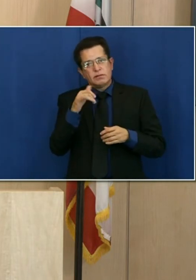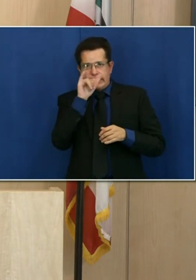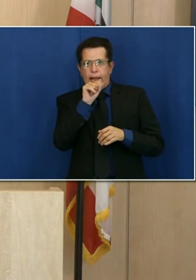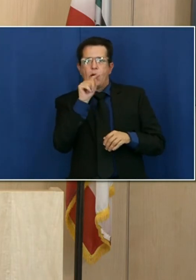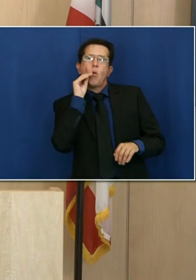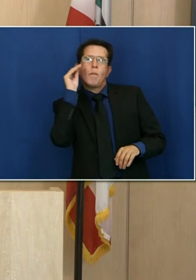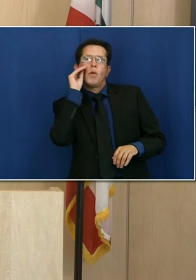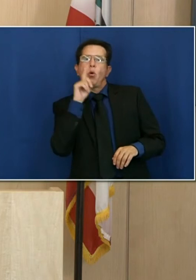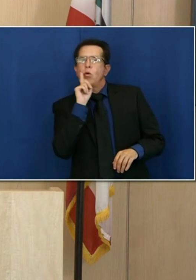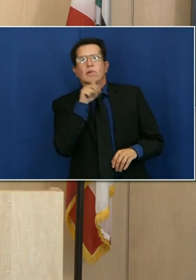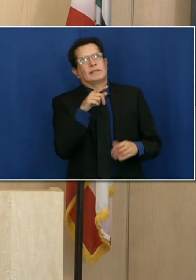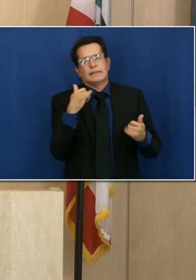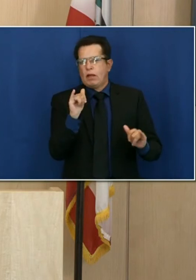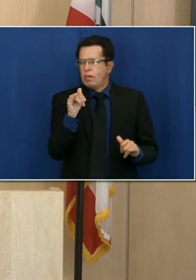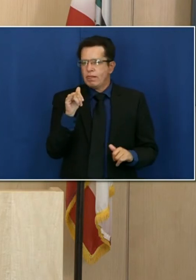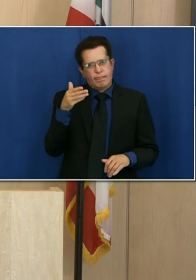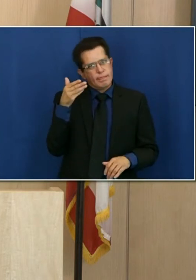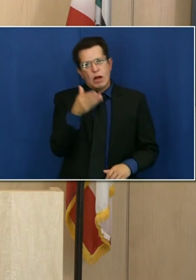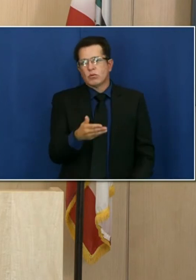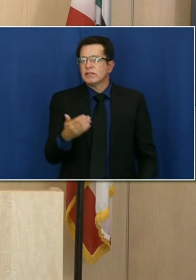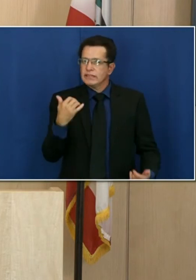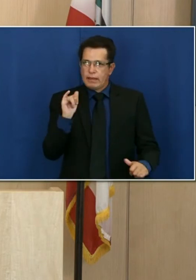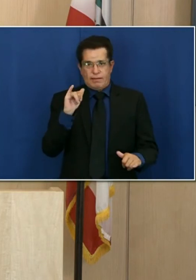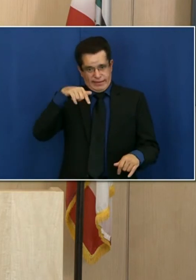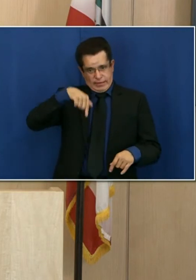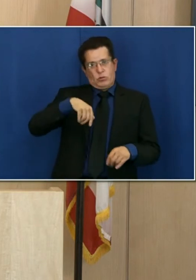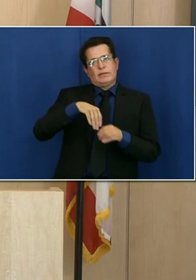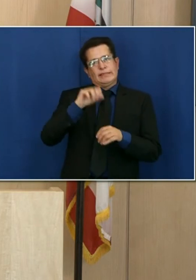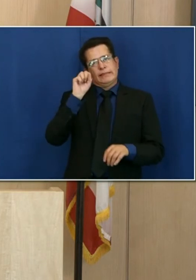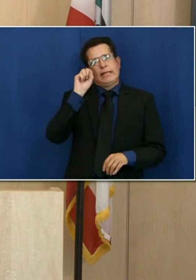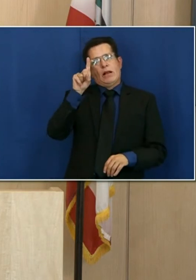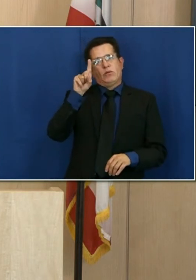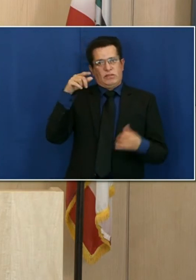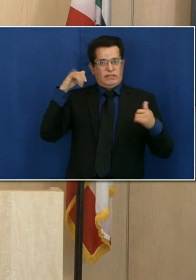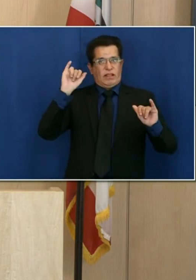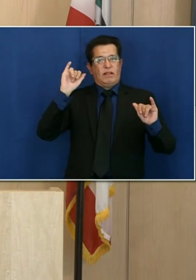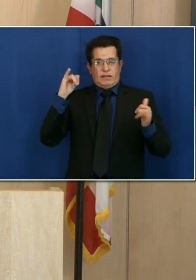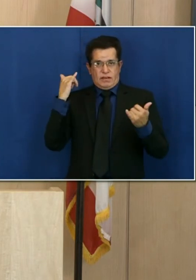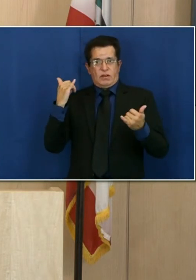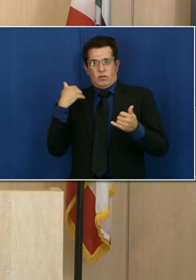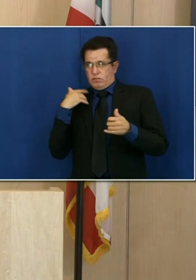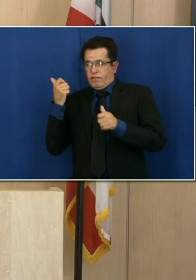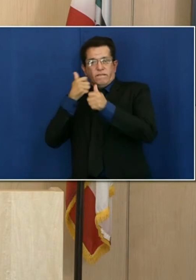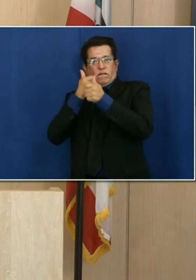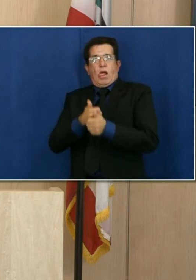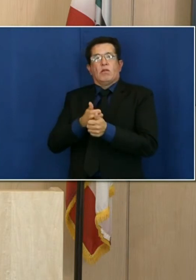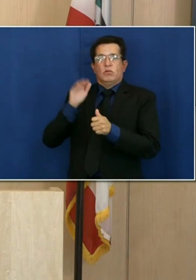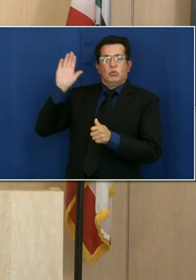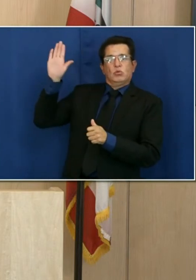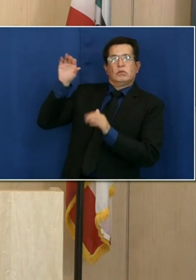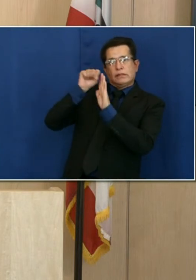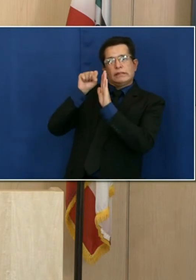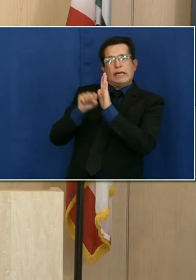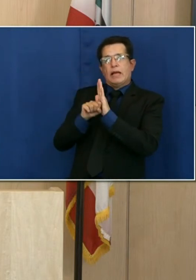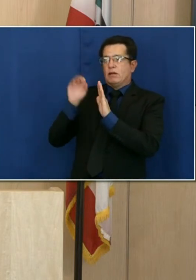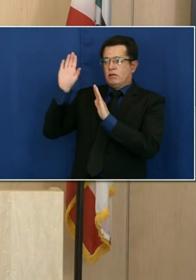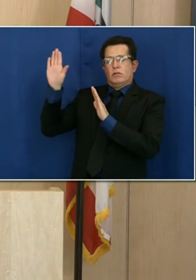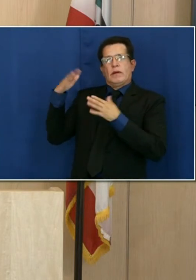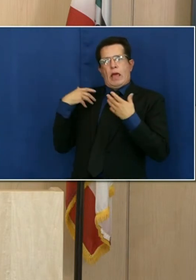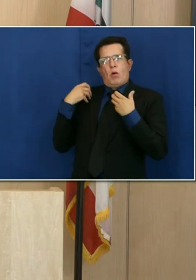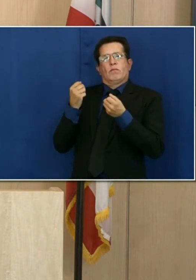So it is in place in San Diego because we are implementing the state's health